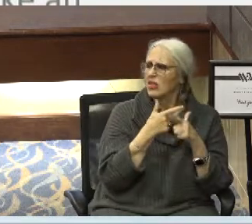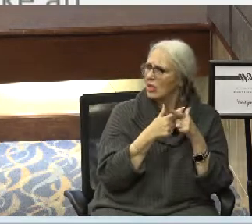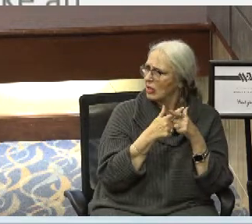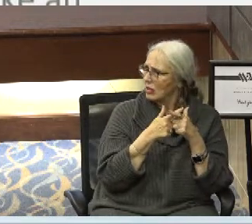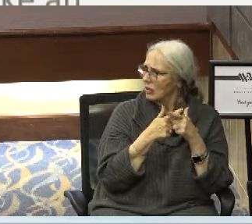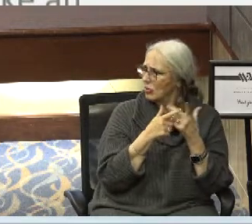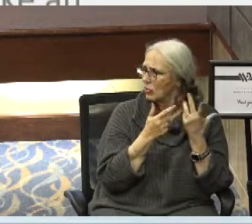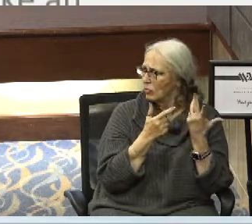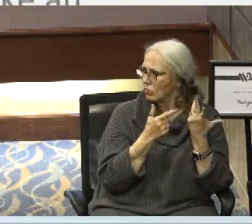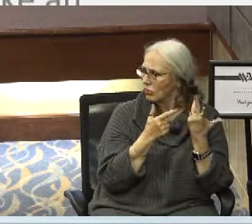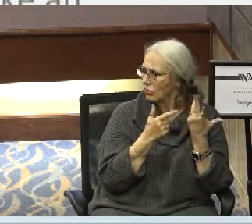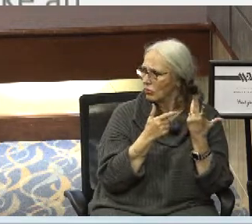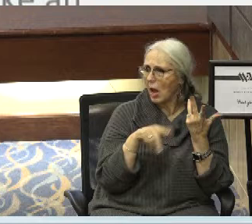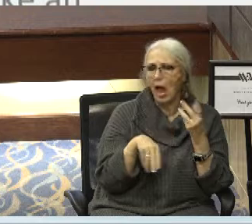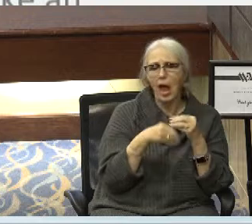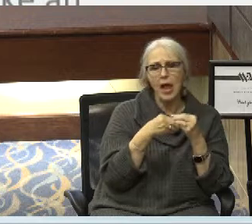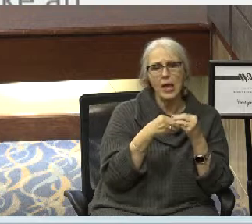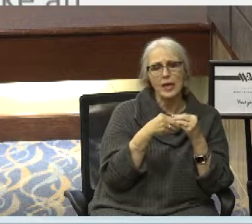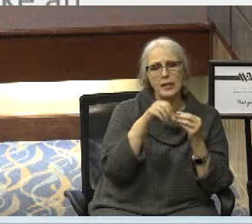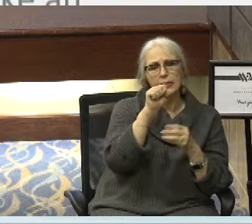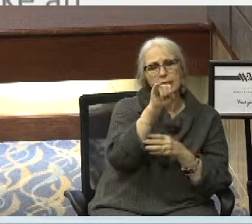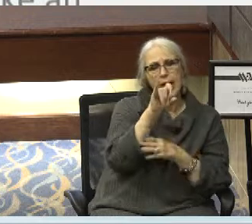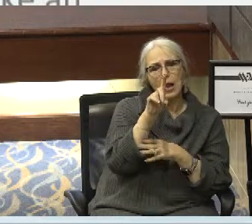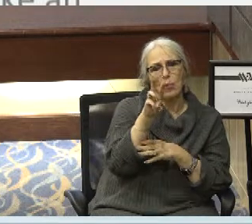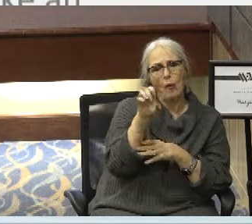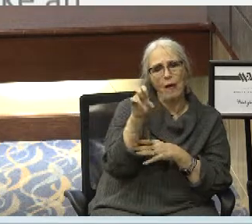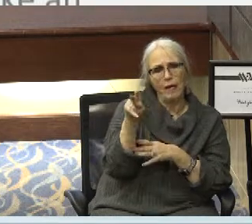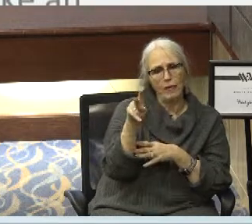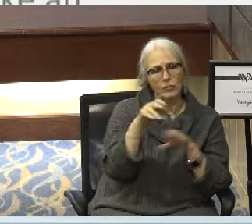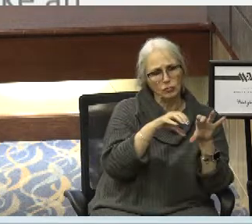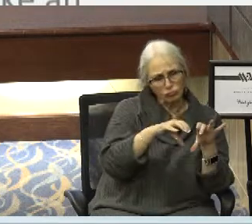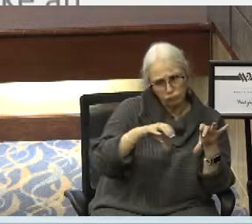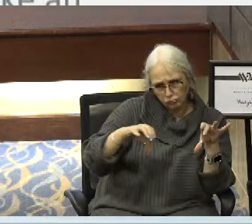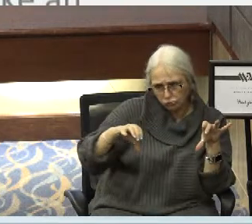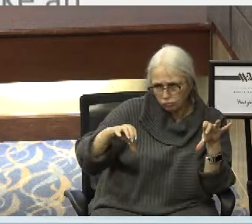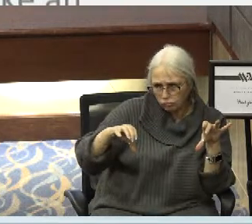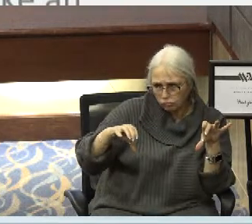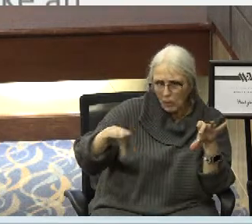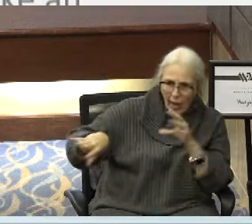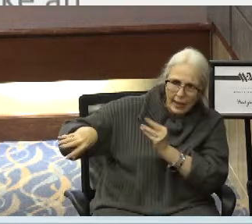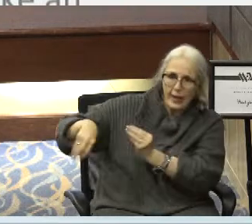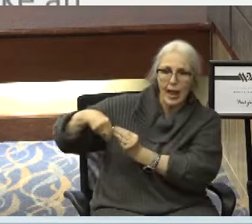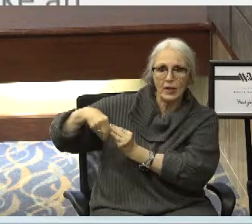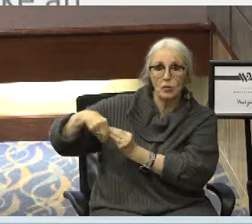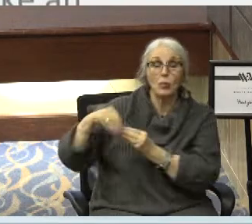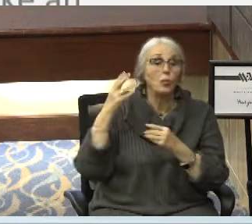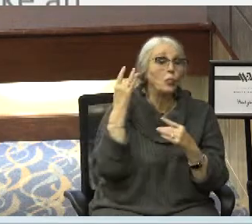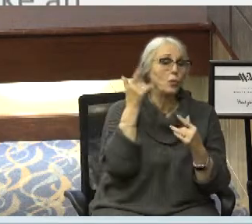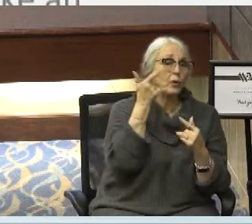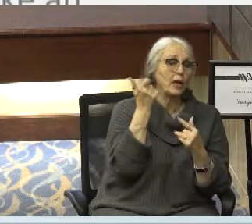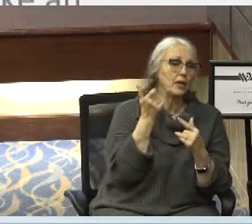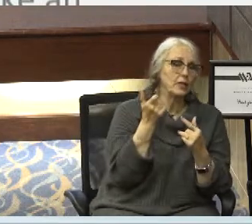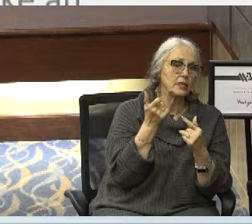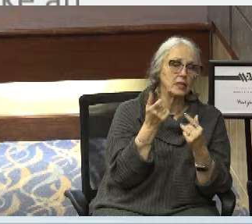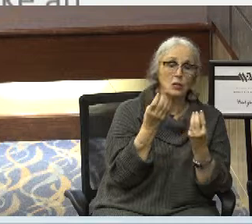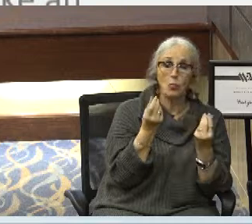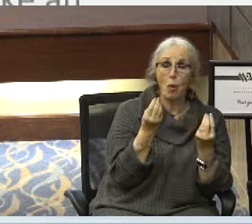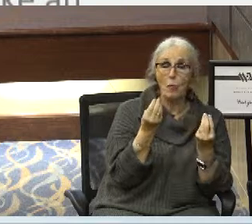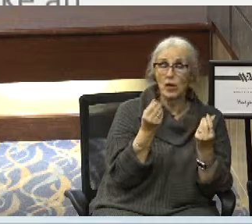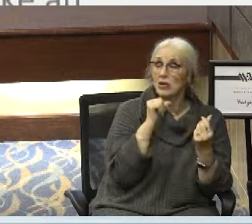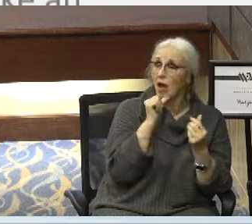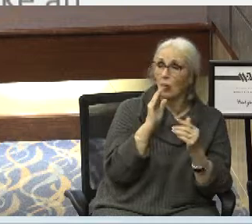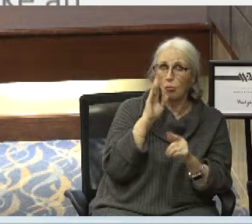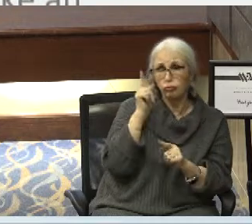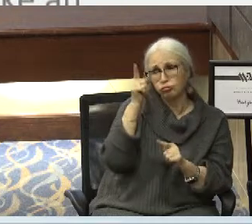an addition to extend the sidewalk because that property does not go all the way to the